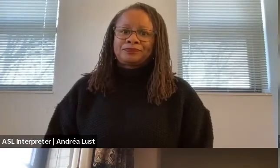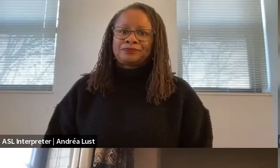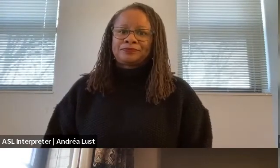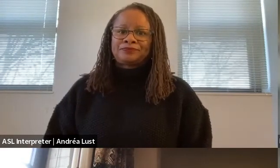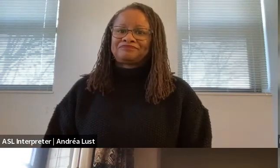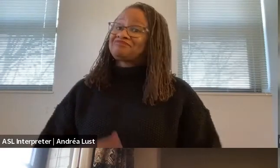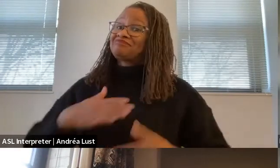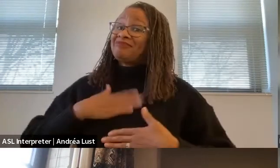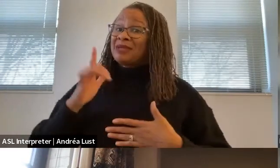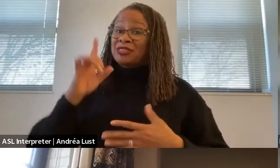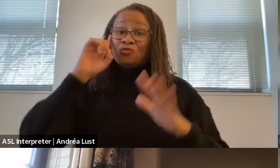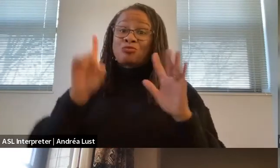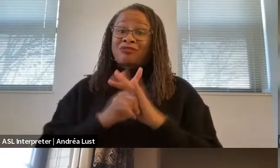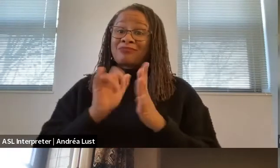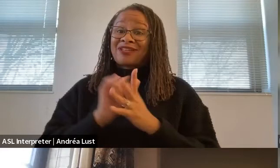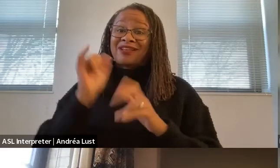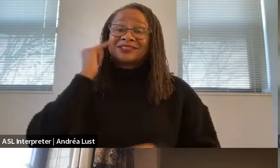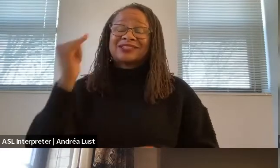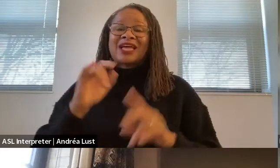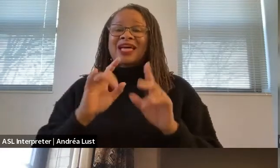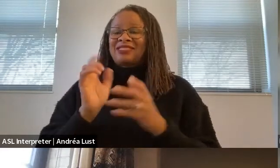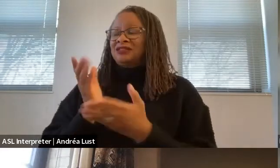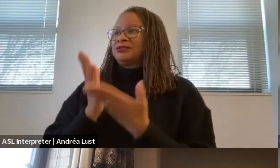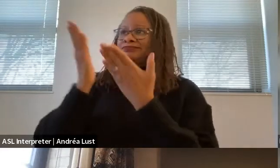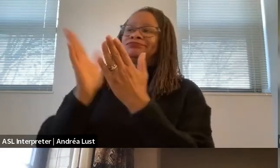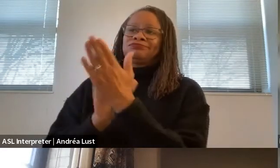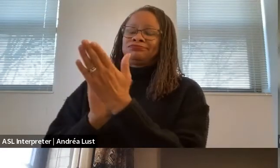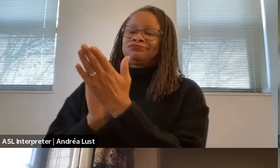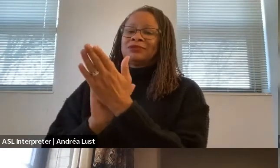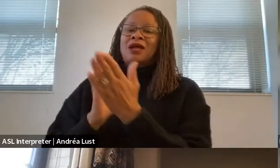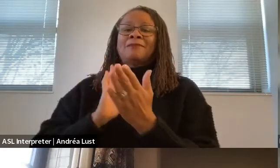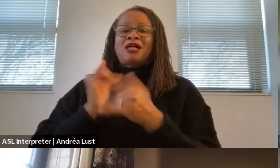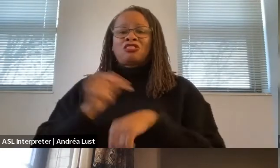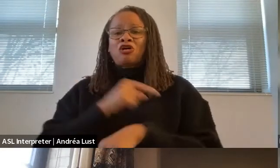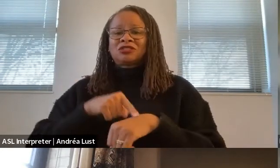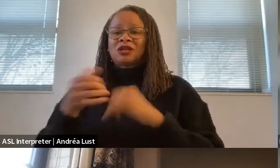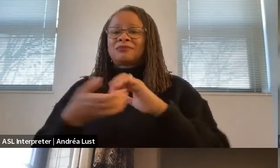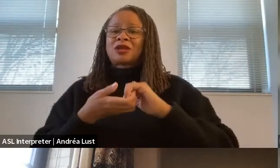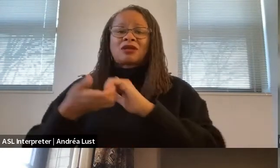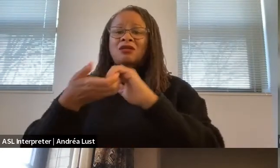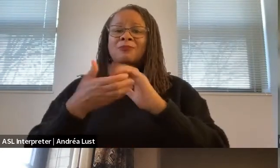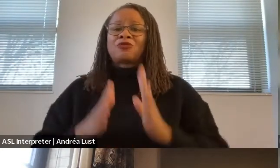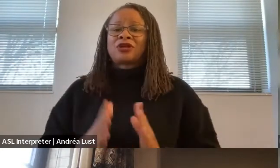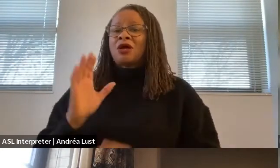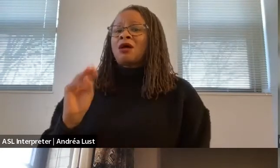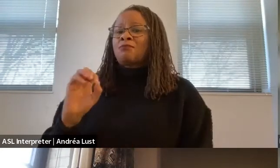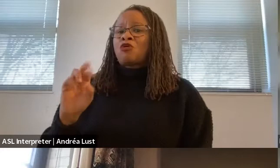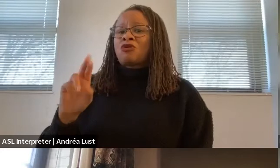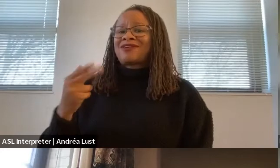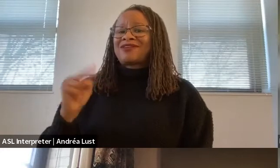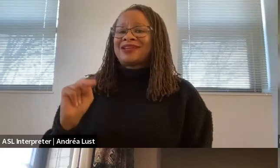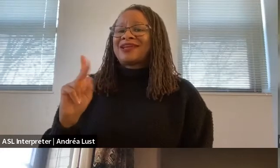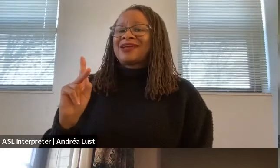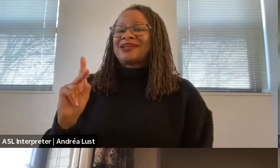bring it up because that's a real credit to my longtime collaborator, Morgan Kibi, who, I